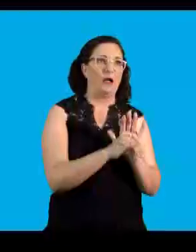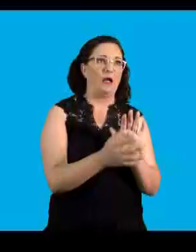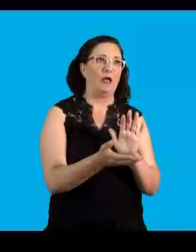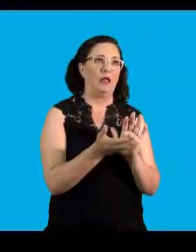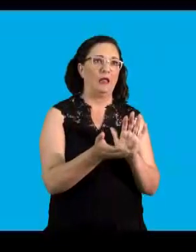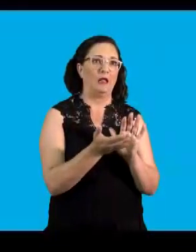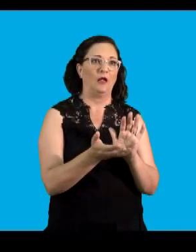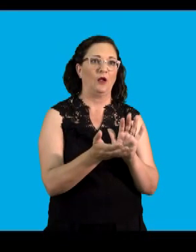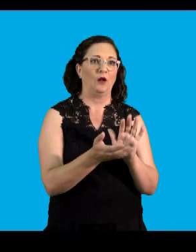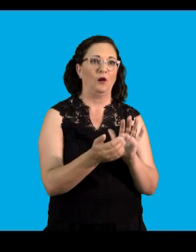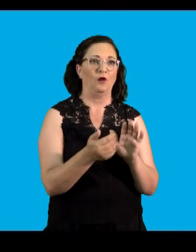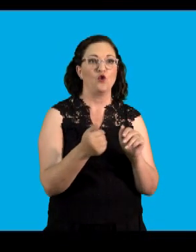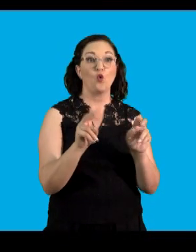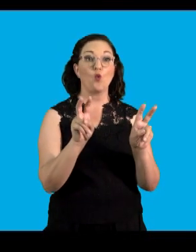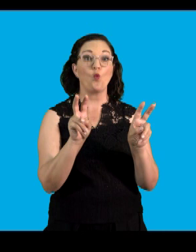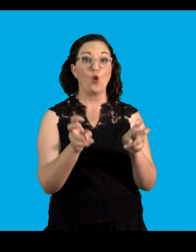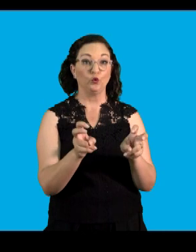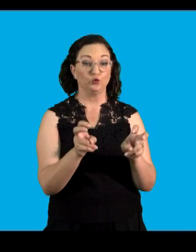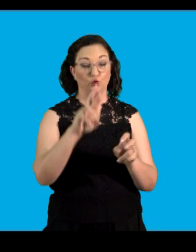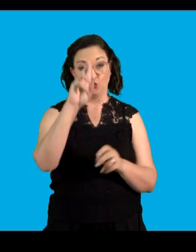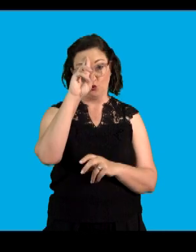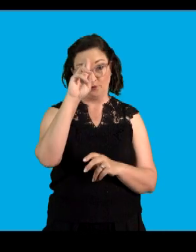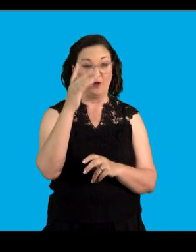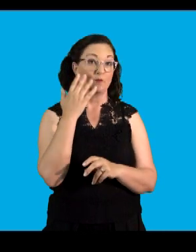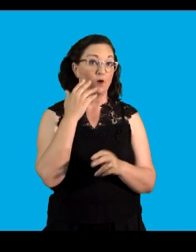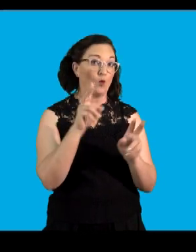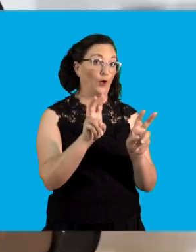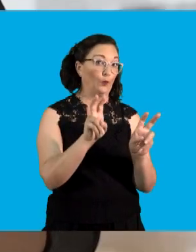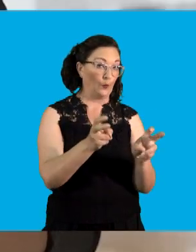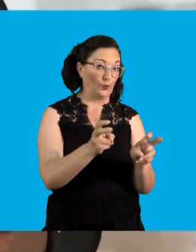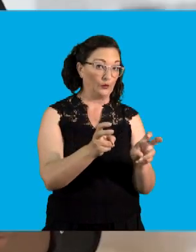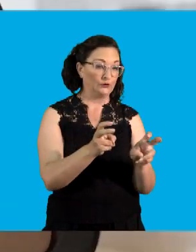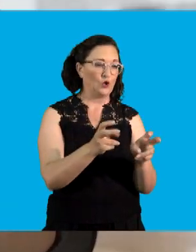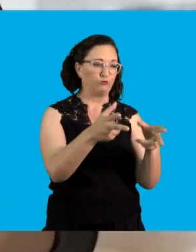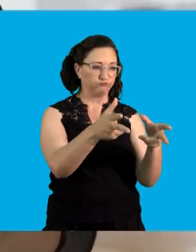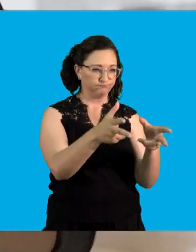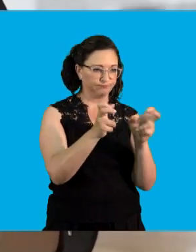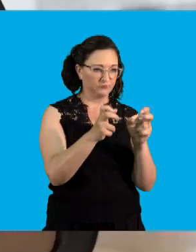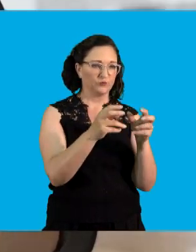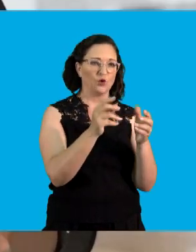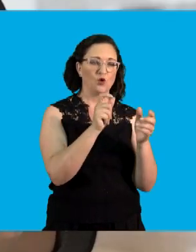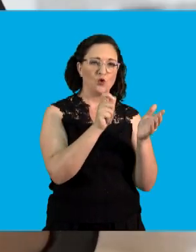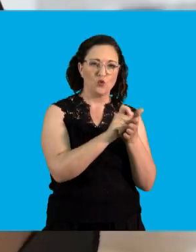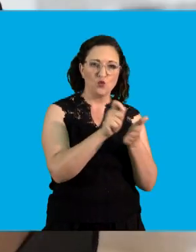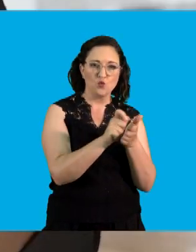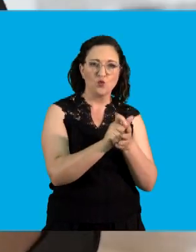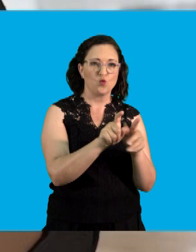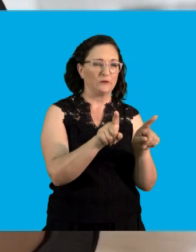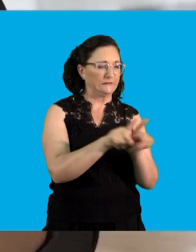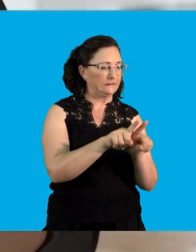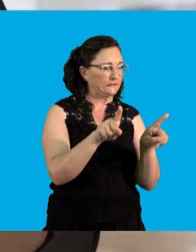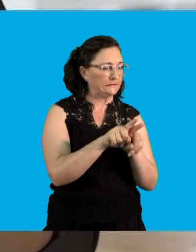you've got questions like quote. Don't forget that when you're quoting, you're taking the words word for word as is from